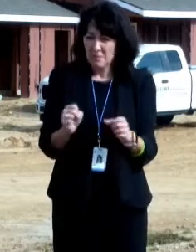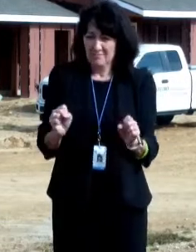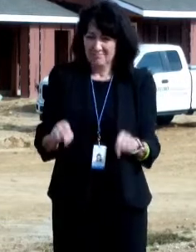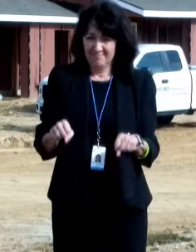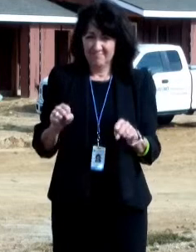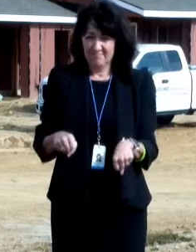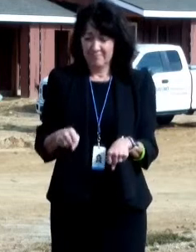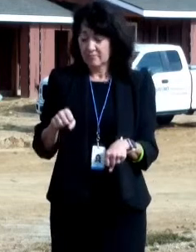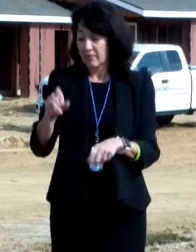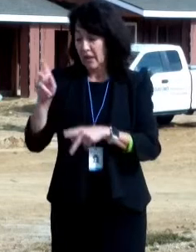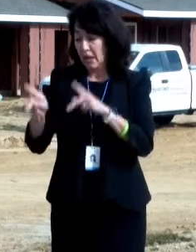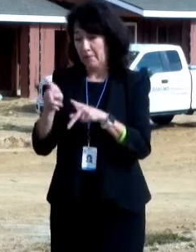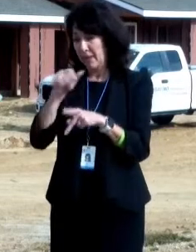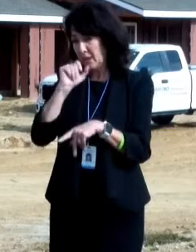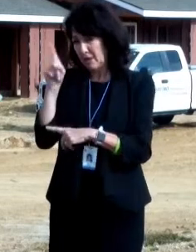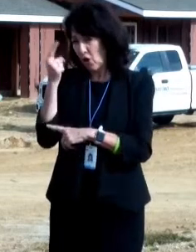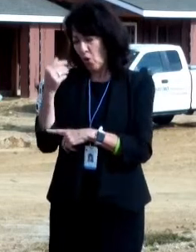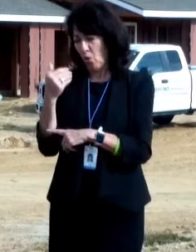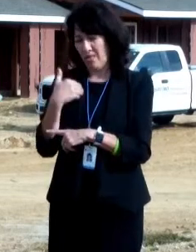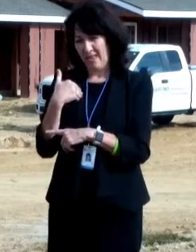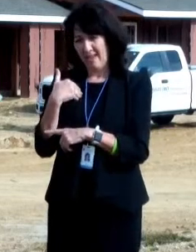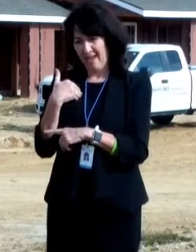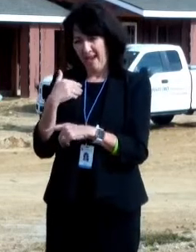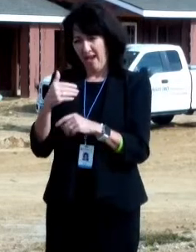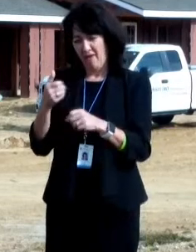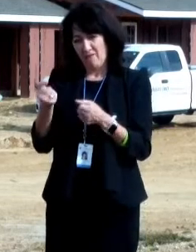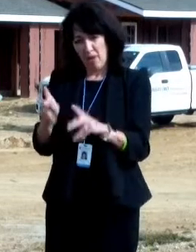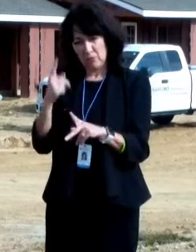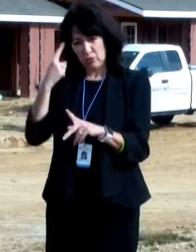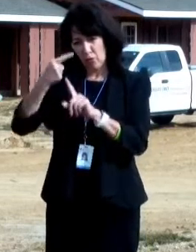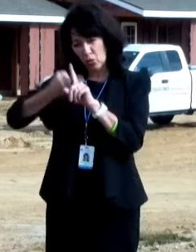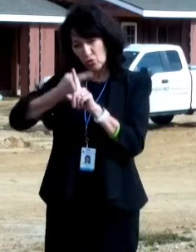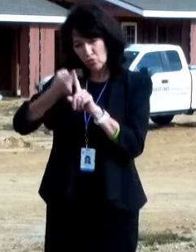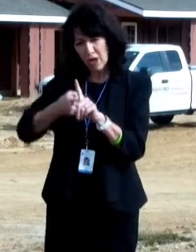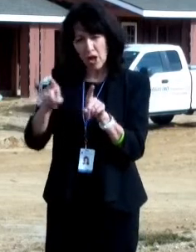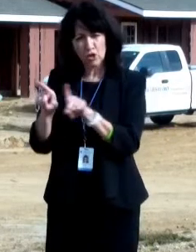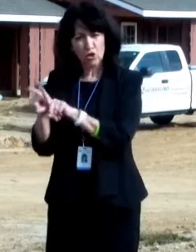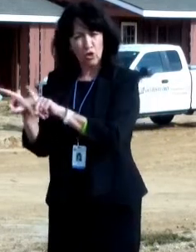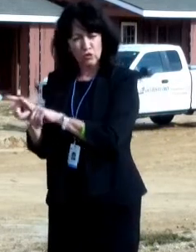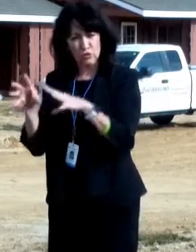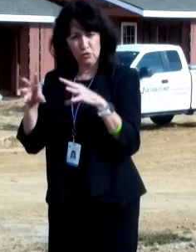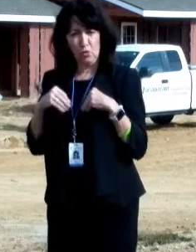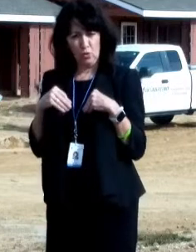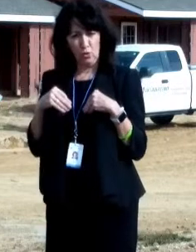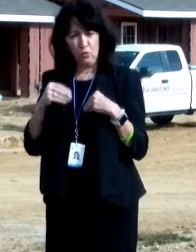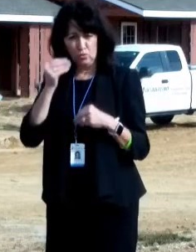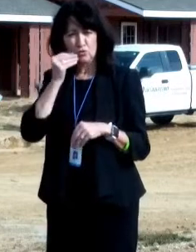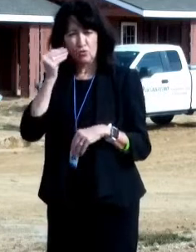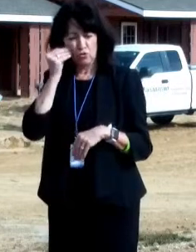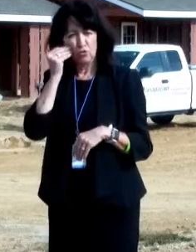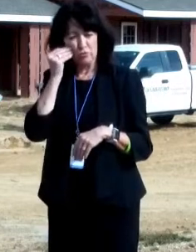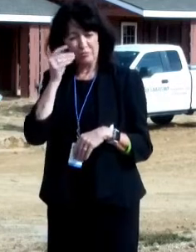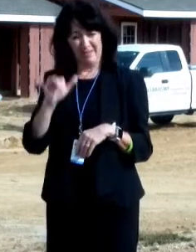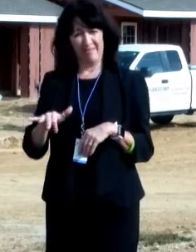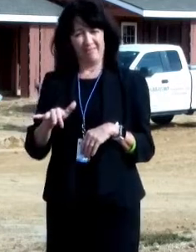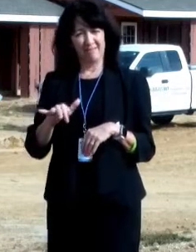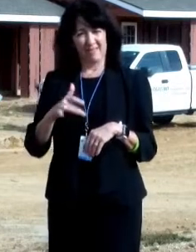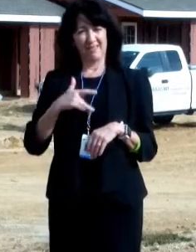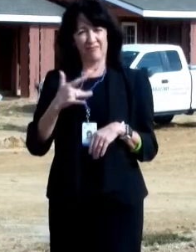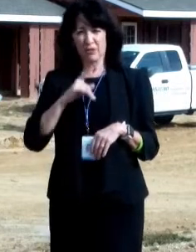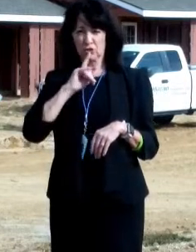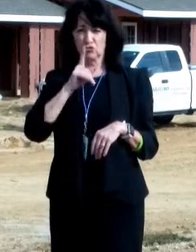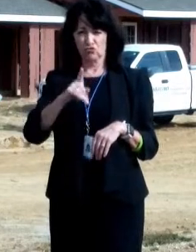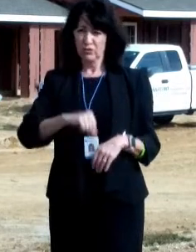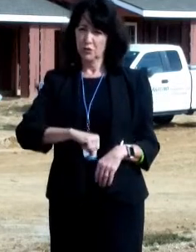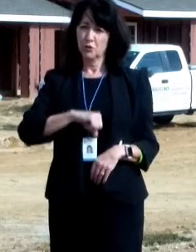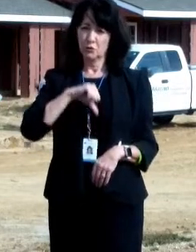have rent opportunities for homes, but the opportunity for ownership and the real pride. And that's what we set forth here